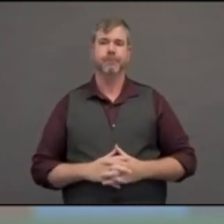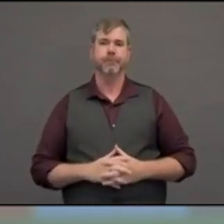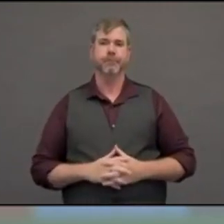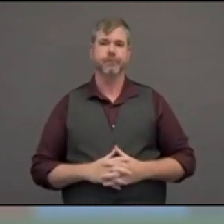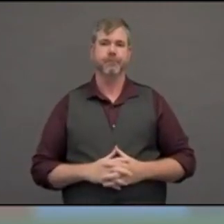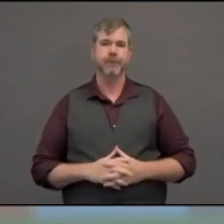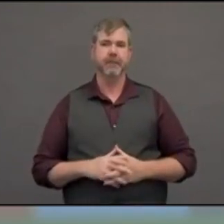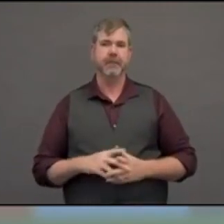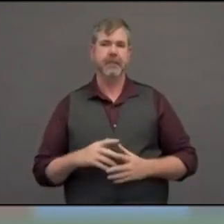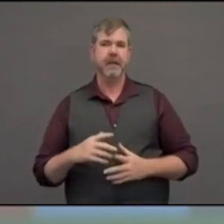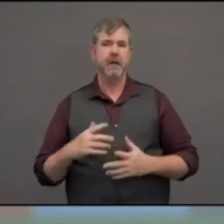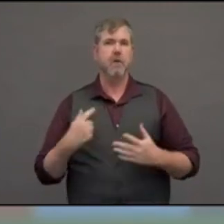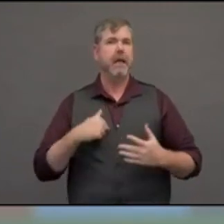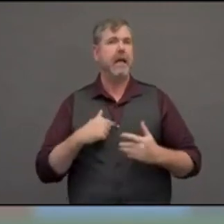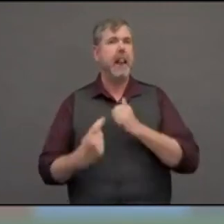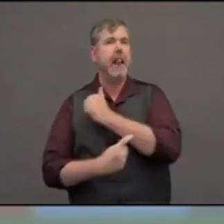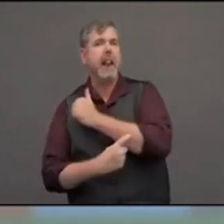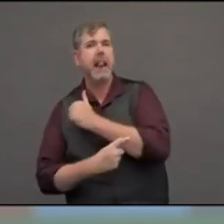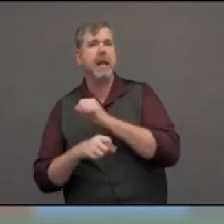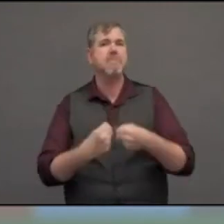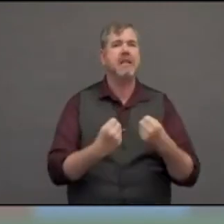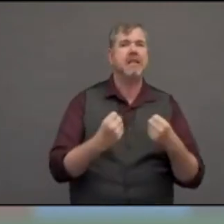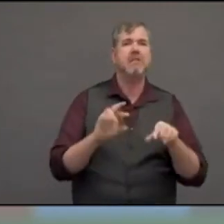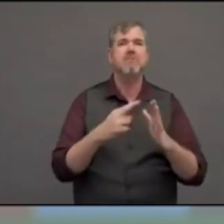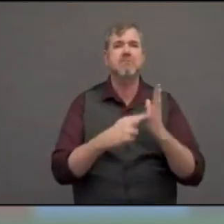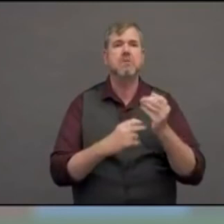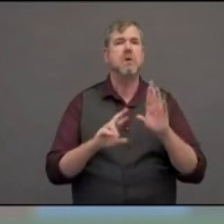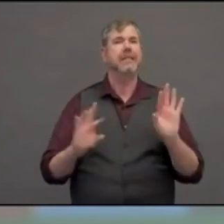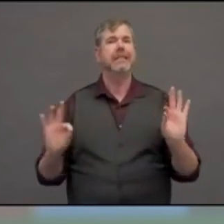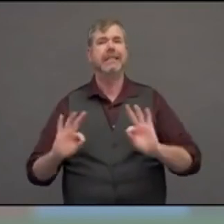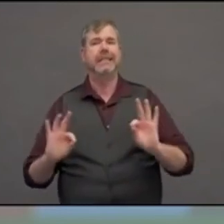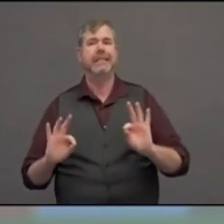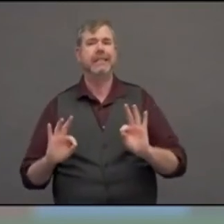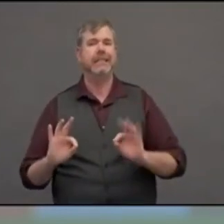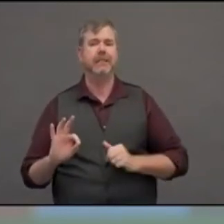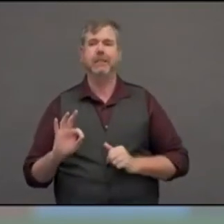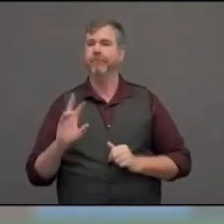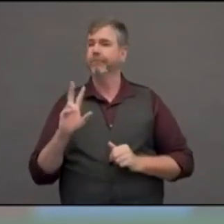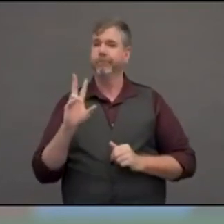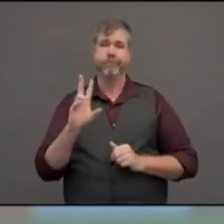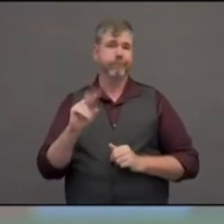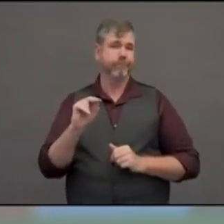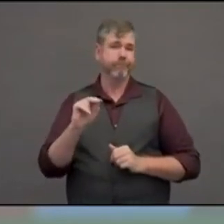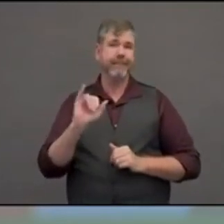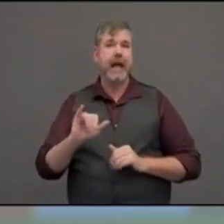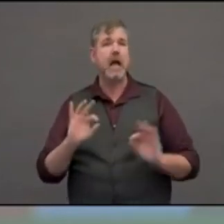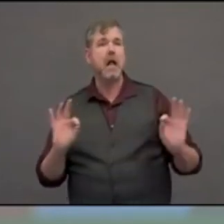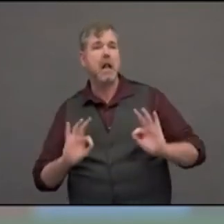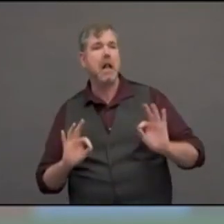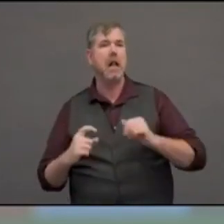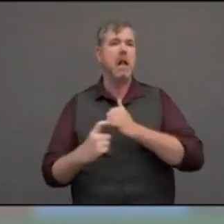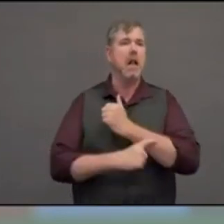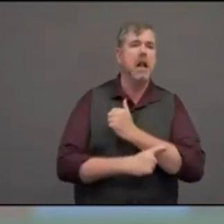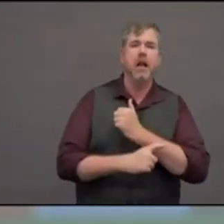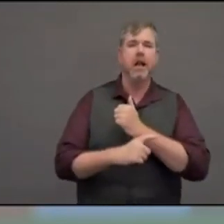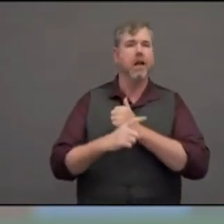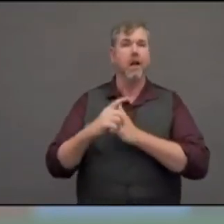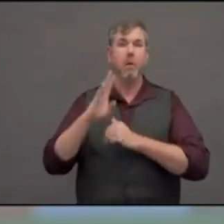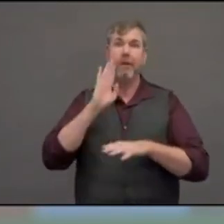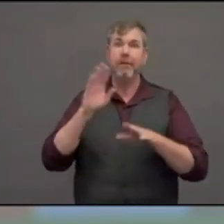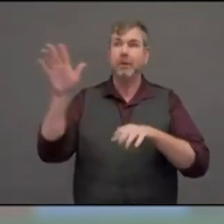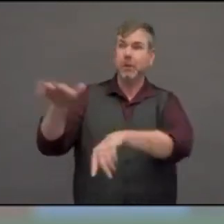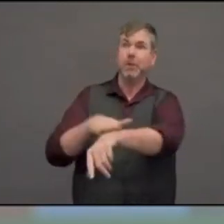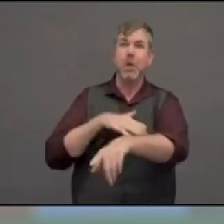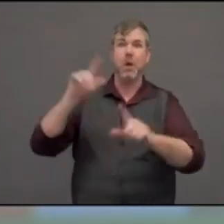I just can't emphasize enough that this is brand new. We just do not know what this virus is capable of. Mm-hmm. So don't gamble with it.